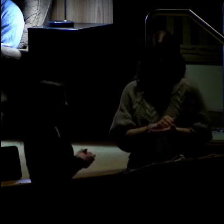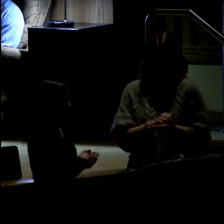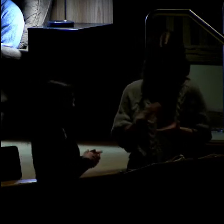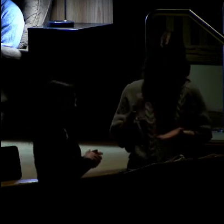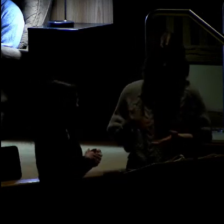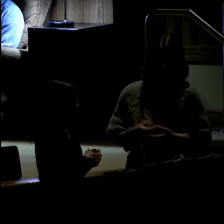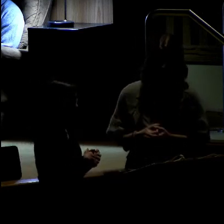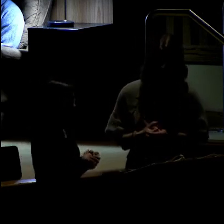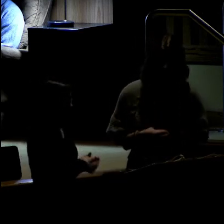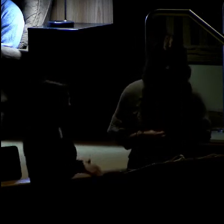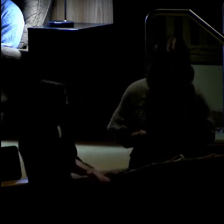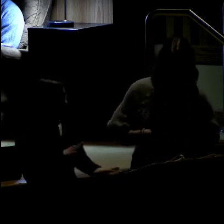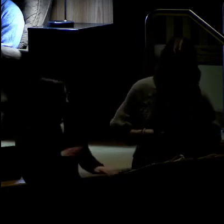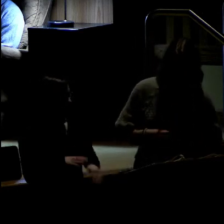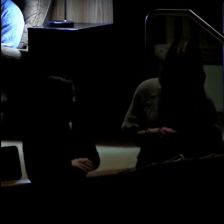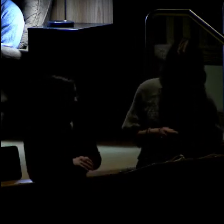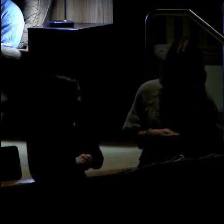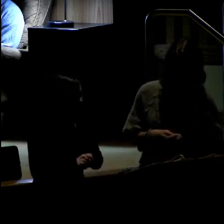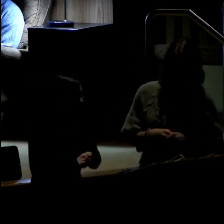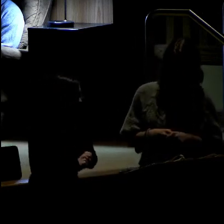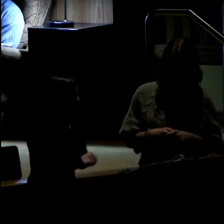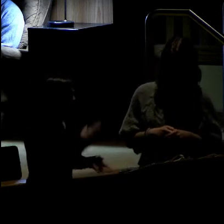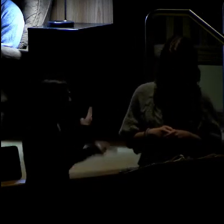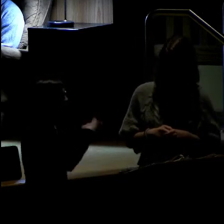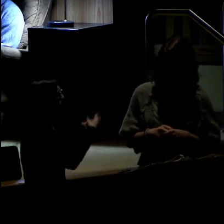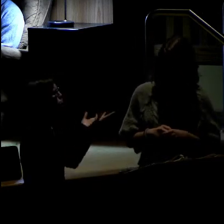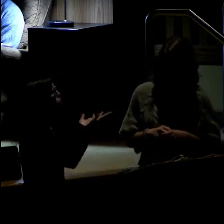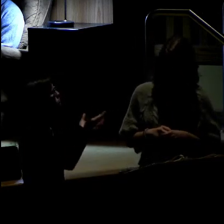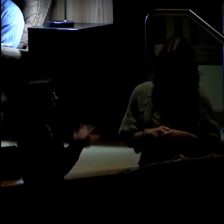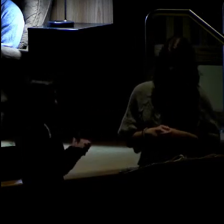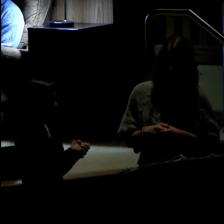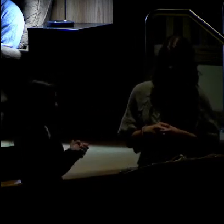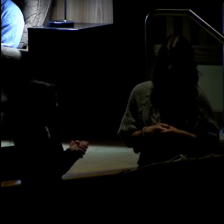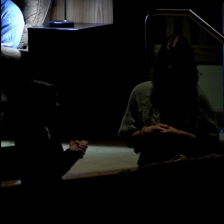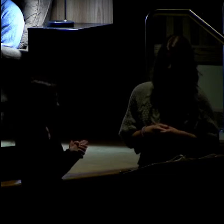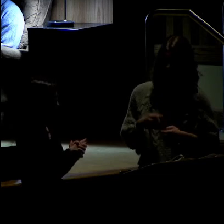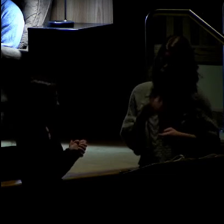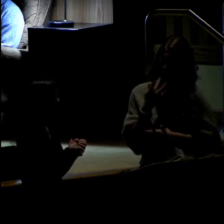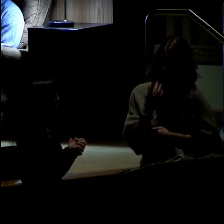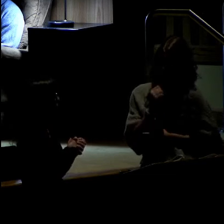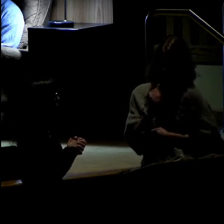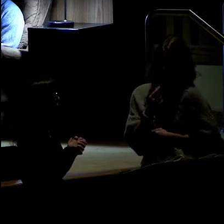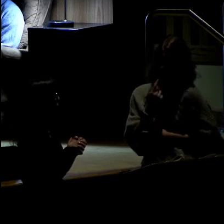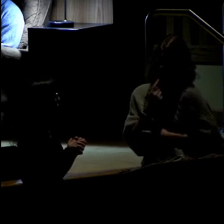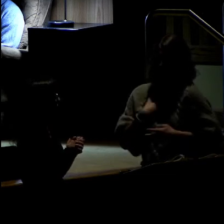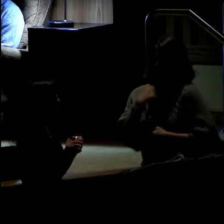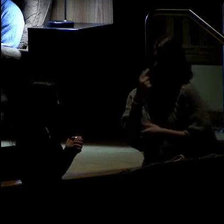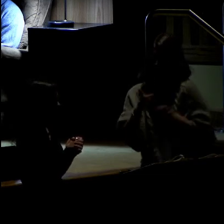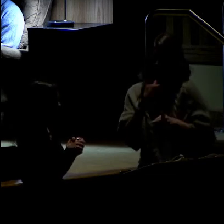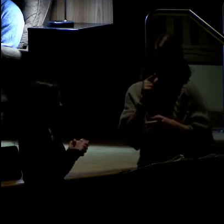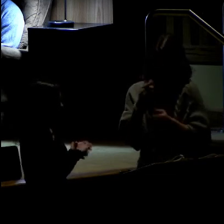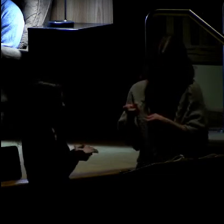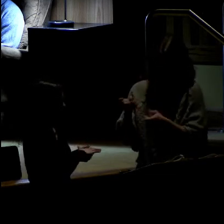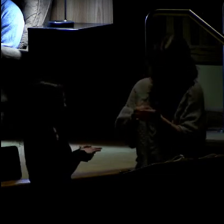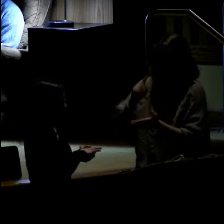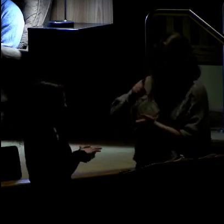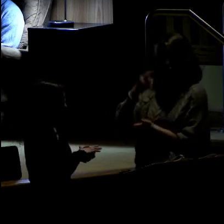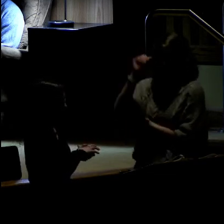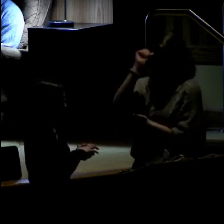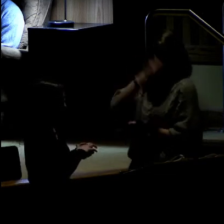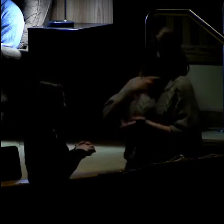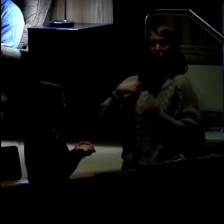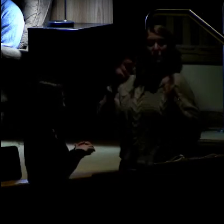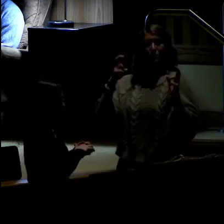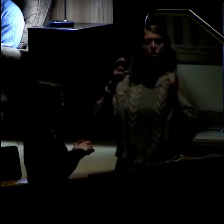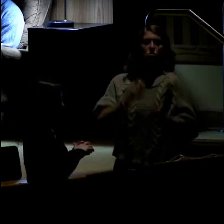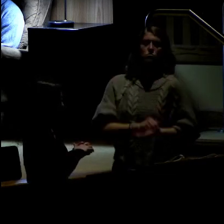came from. Sammy. Well, it's true, Mom. What are your names? Oh, we'd rather not say. Please don't tell anybody who gave you this. Just remember us as the